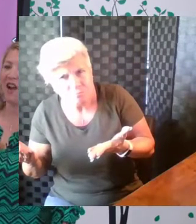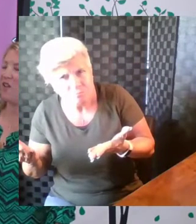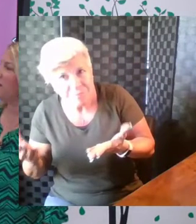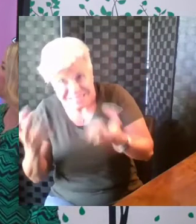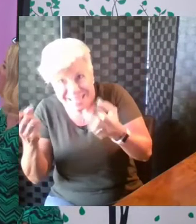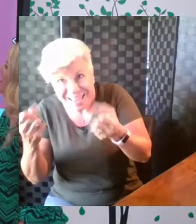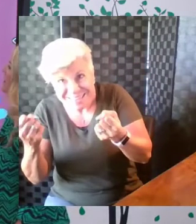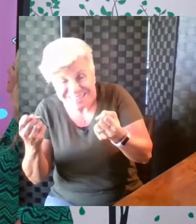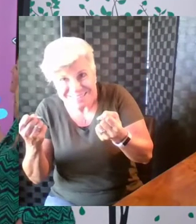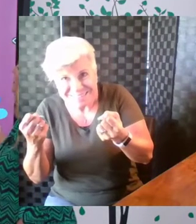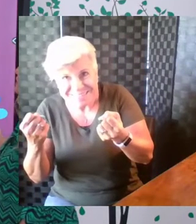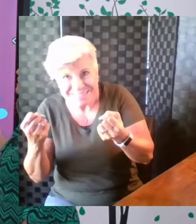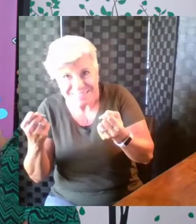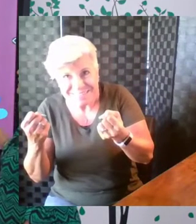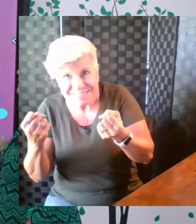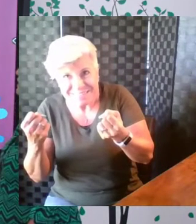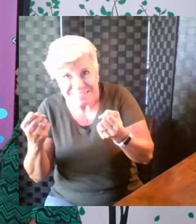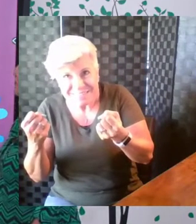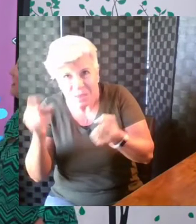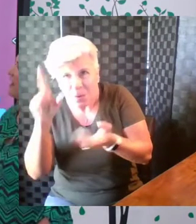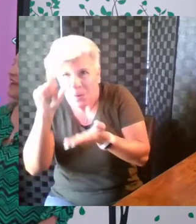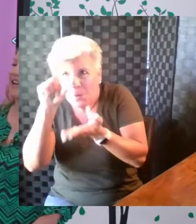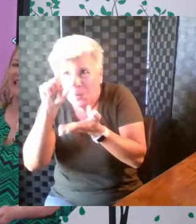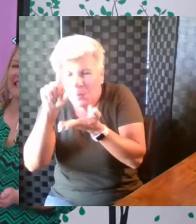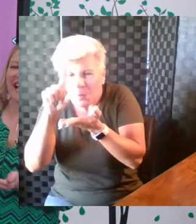Shout it out.